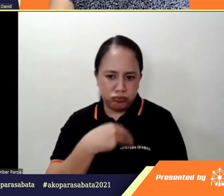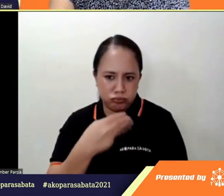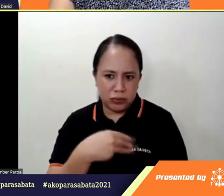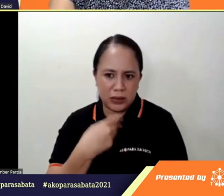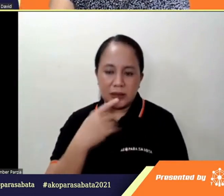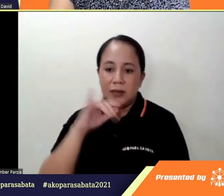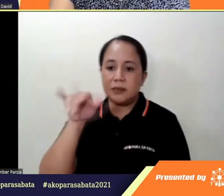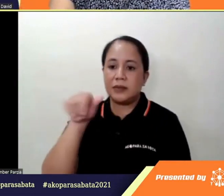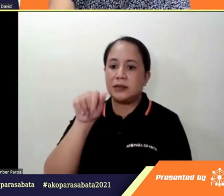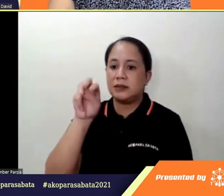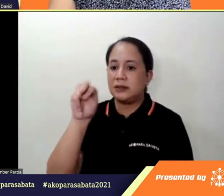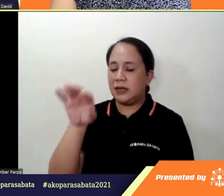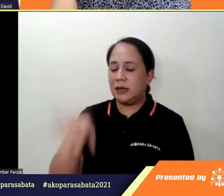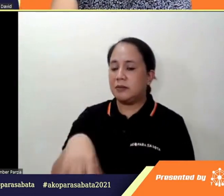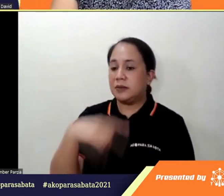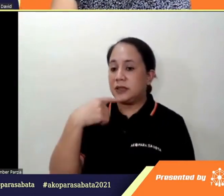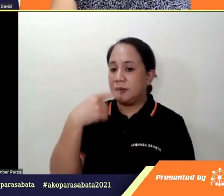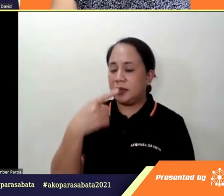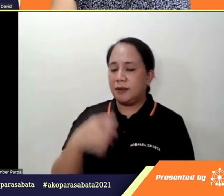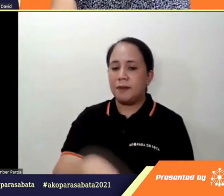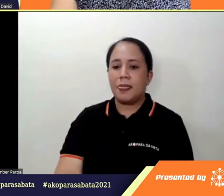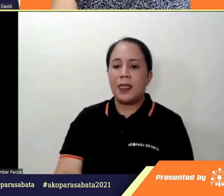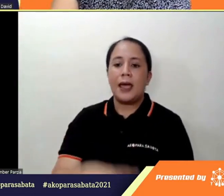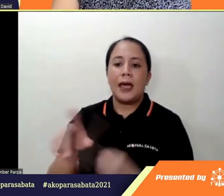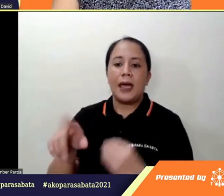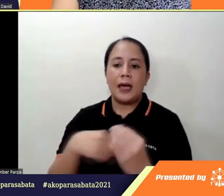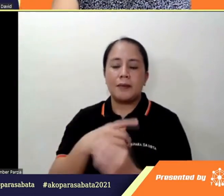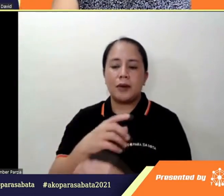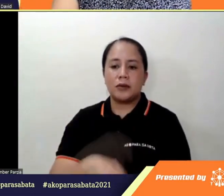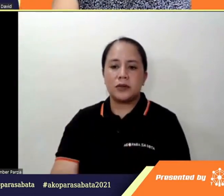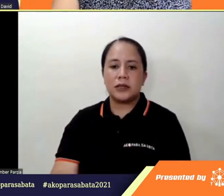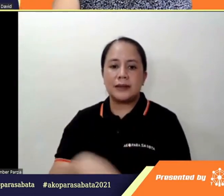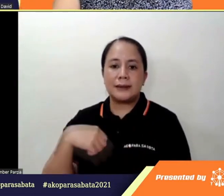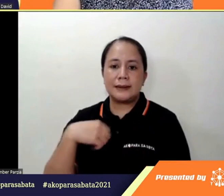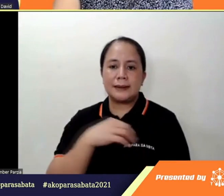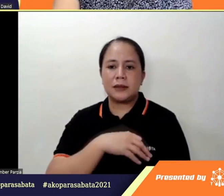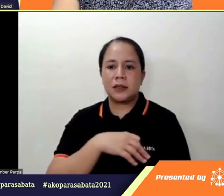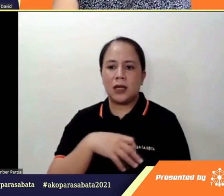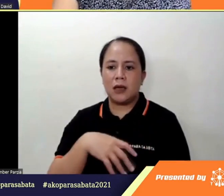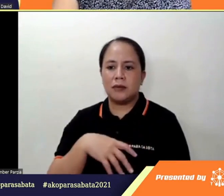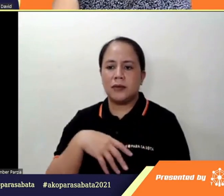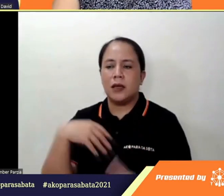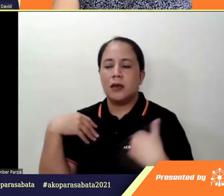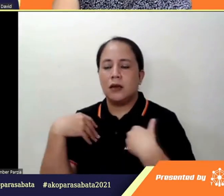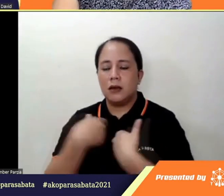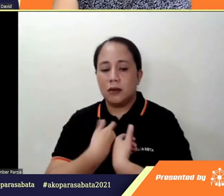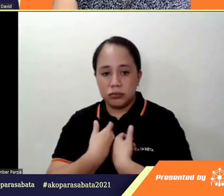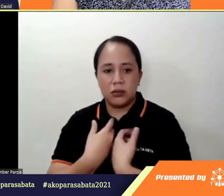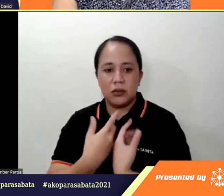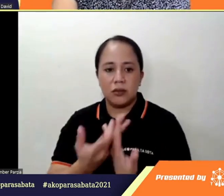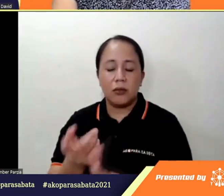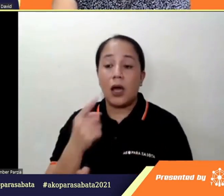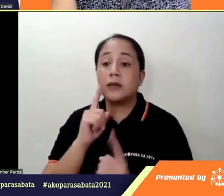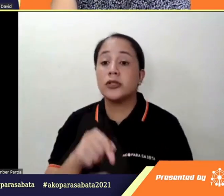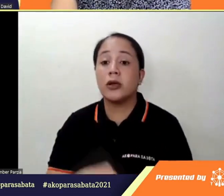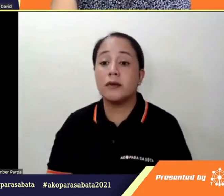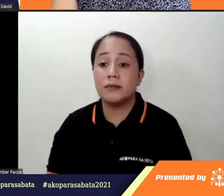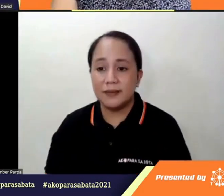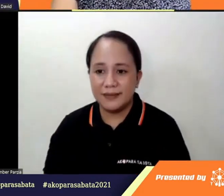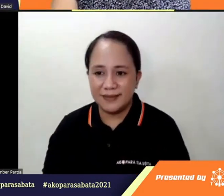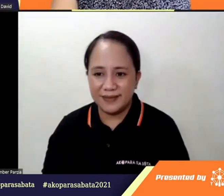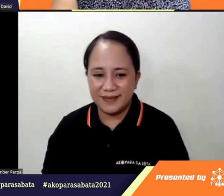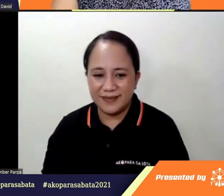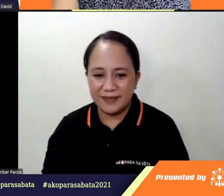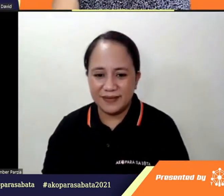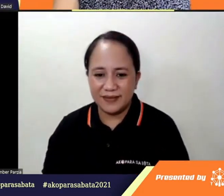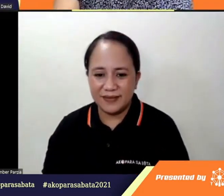Jam Palpalato, tungkol naman sa staff burnout. Doc Gina, ayan, ikaw sasagot nito ha. Is